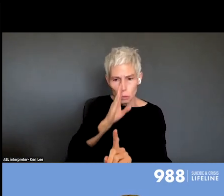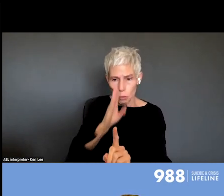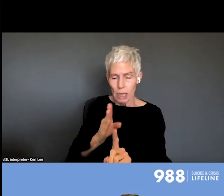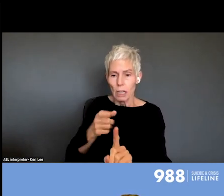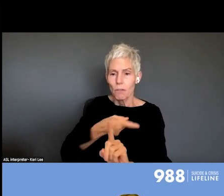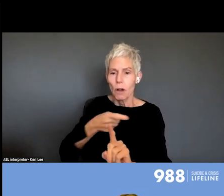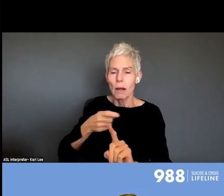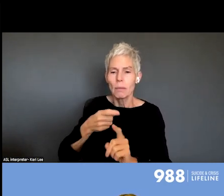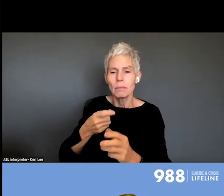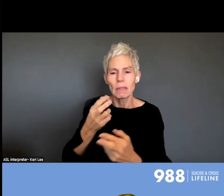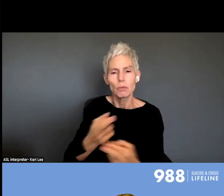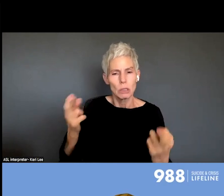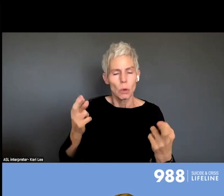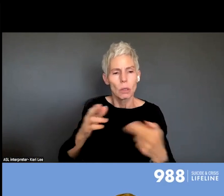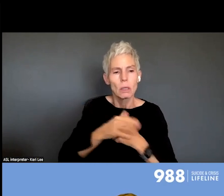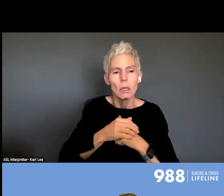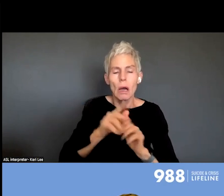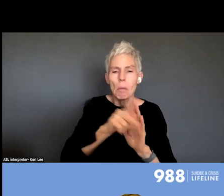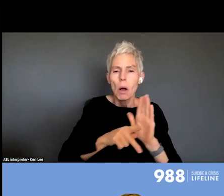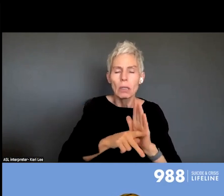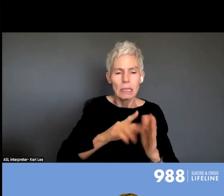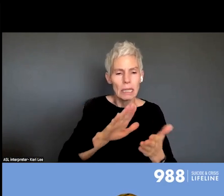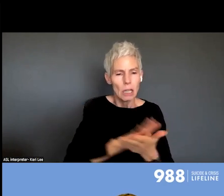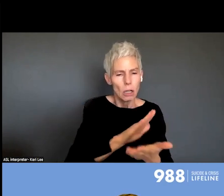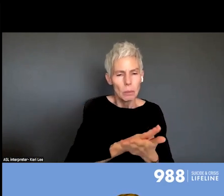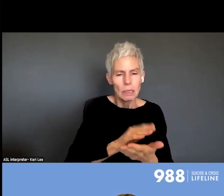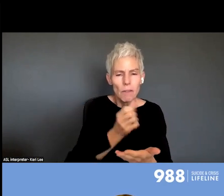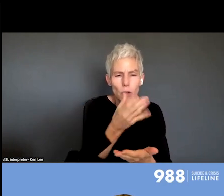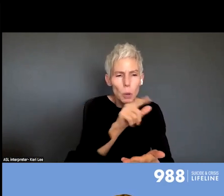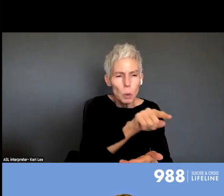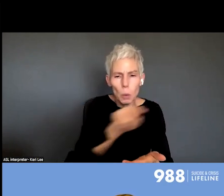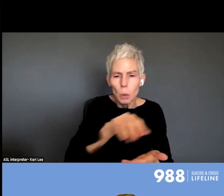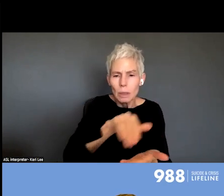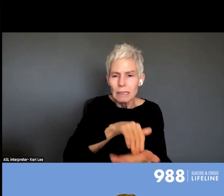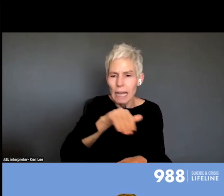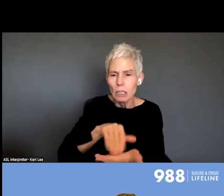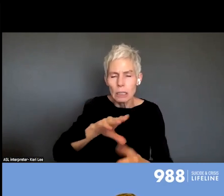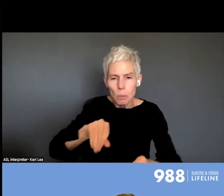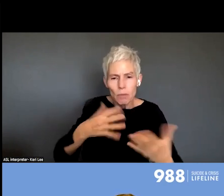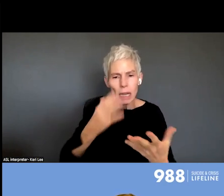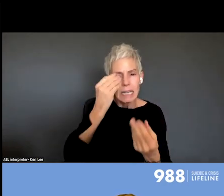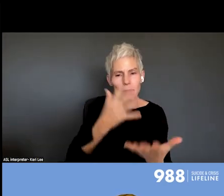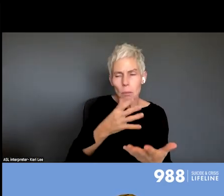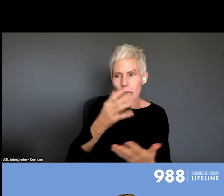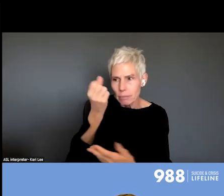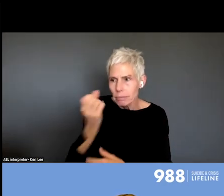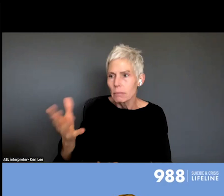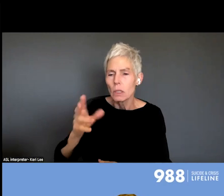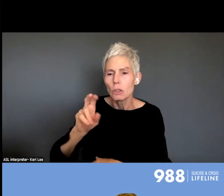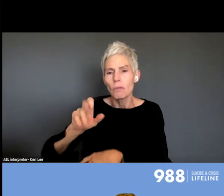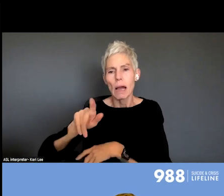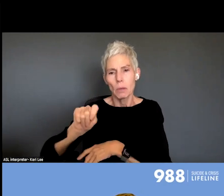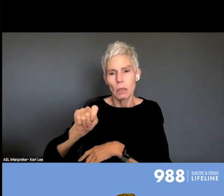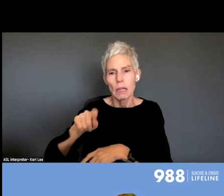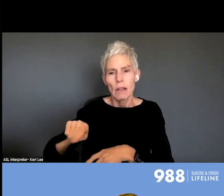from the policy document it was a small number of centers that provided these data to Vibrant because they were interested in getting an idea of the